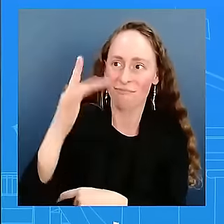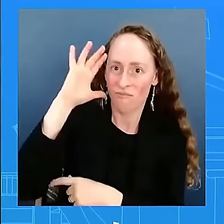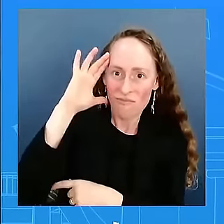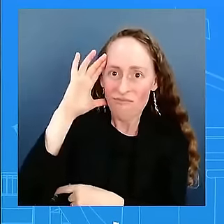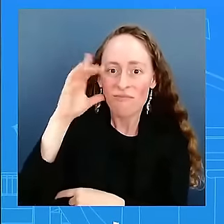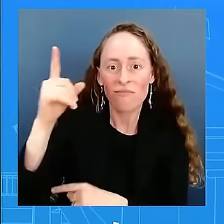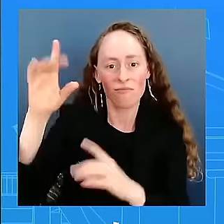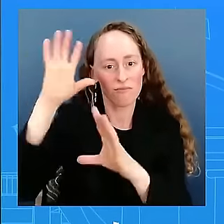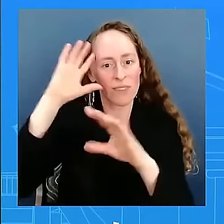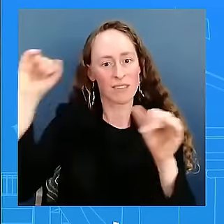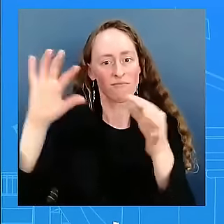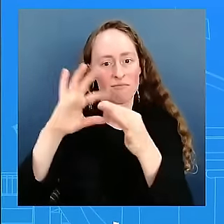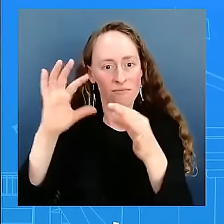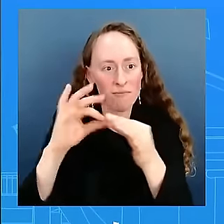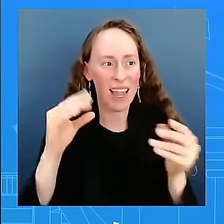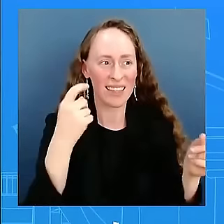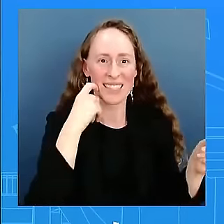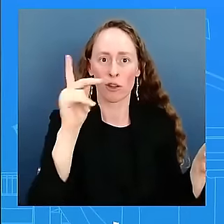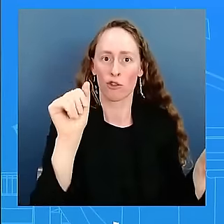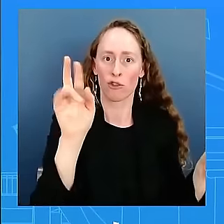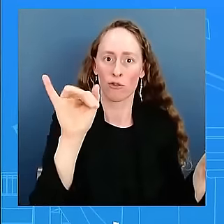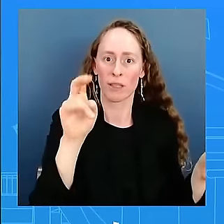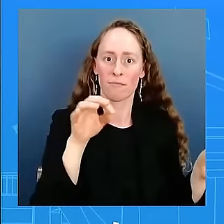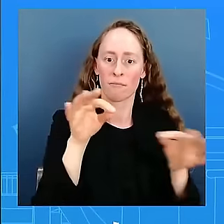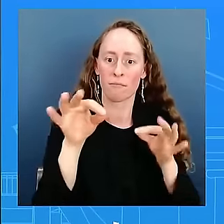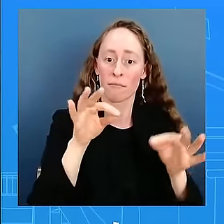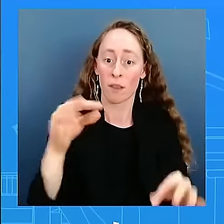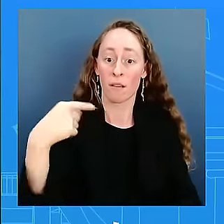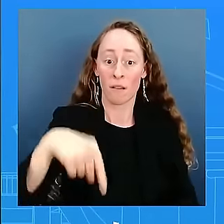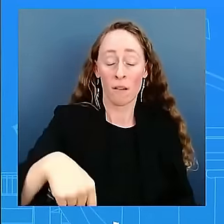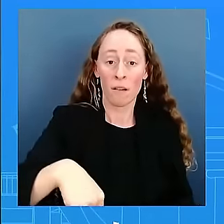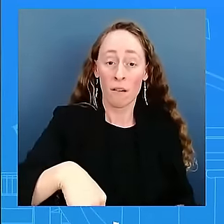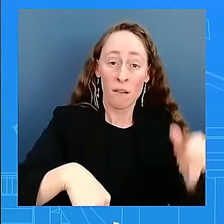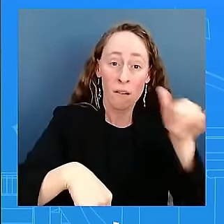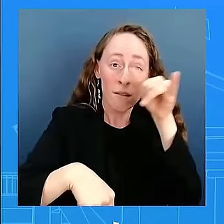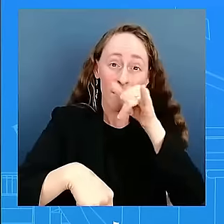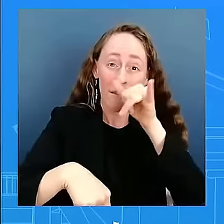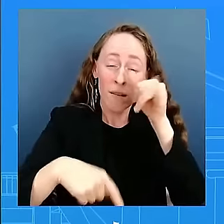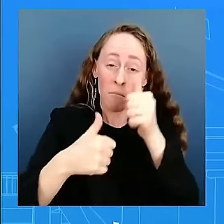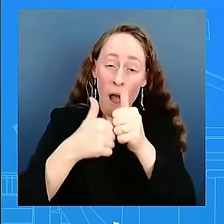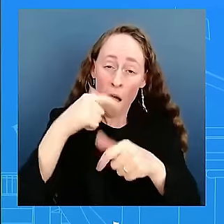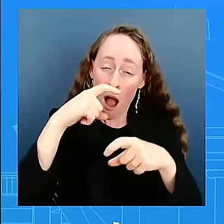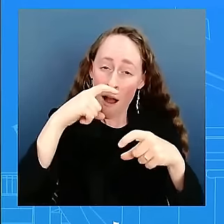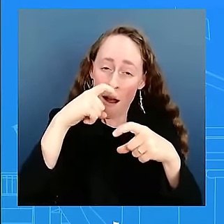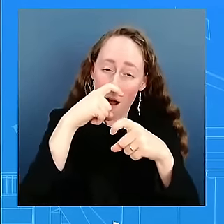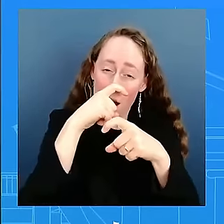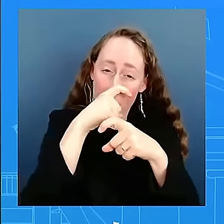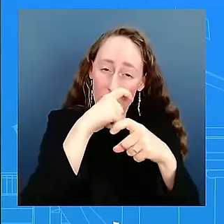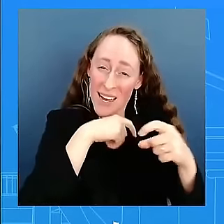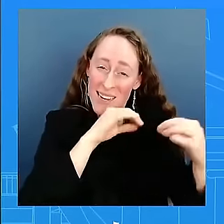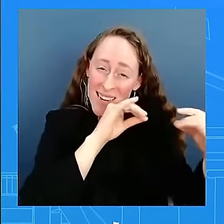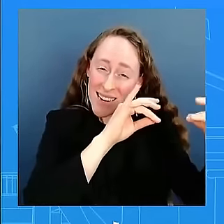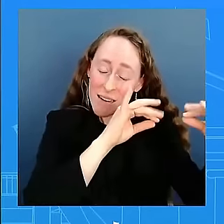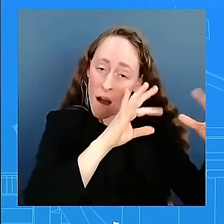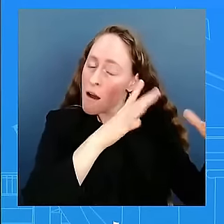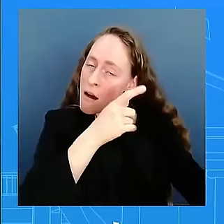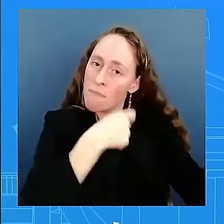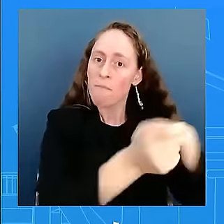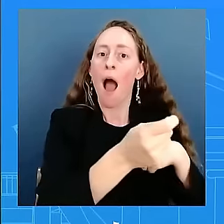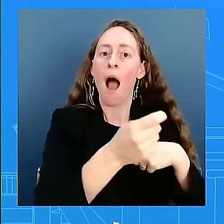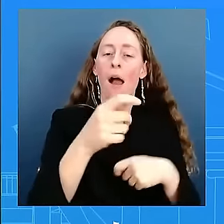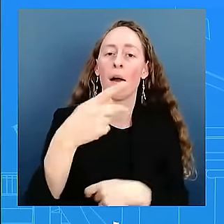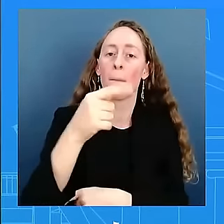certainly the most complex exchange in history. And Paul Whelan, Evan Gershkovich, Alsu Kermisheva, and